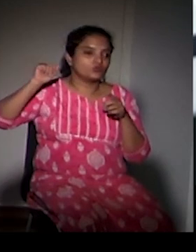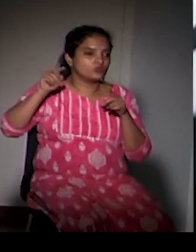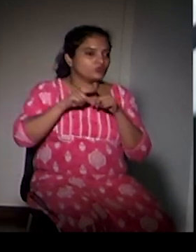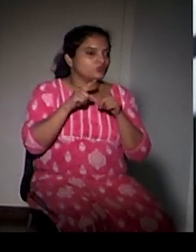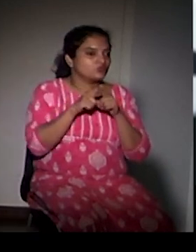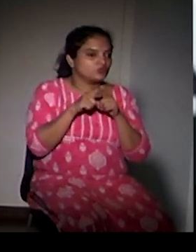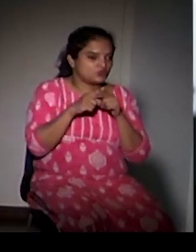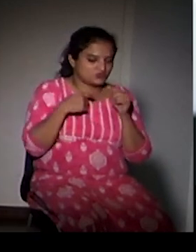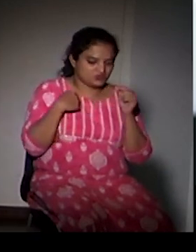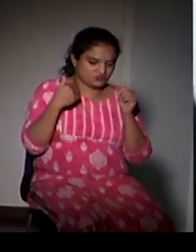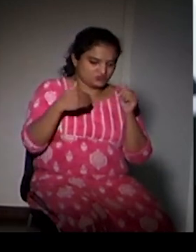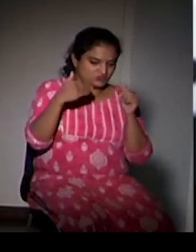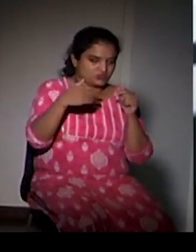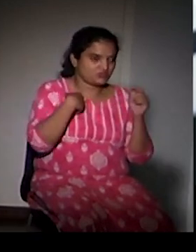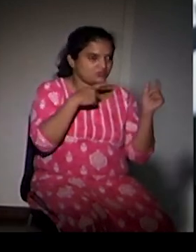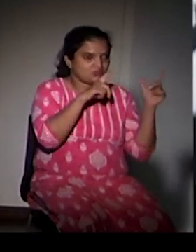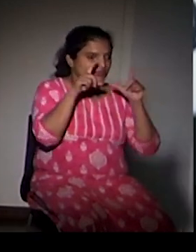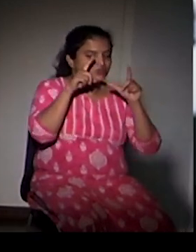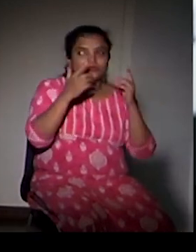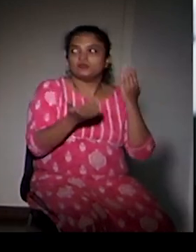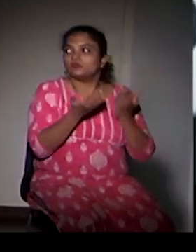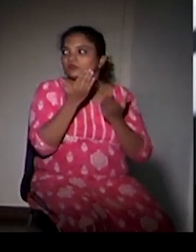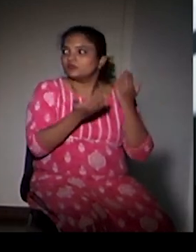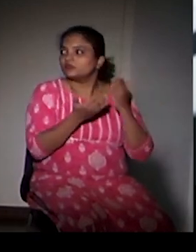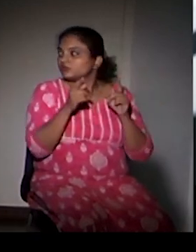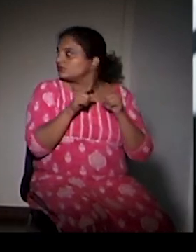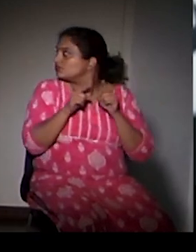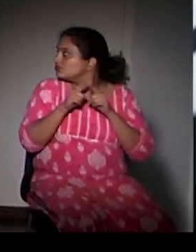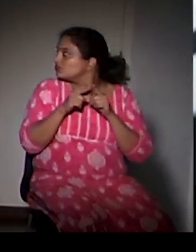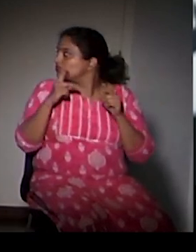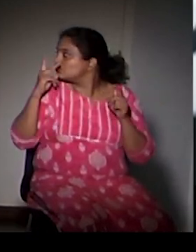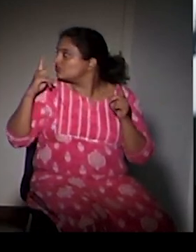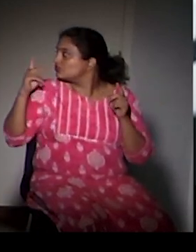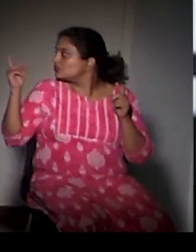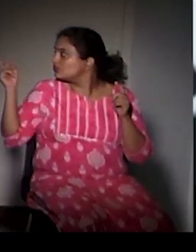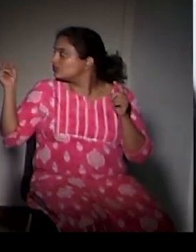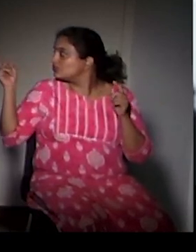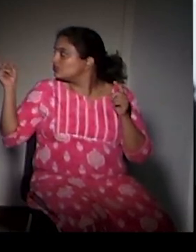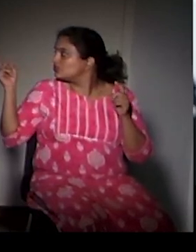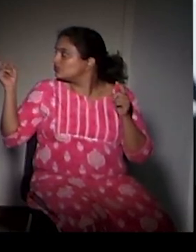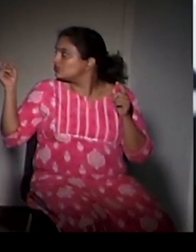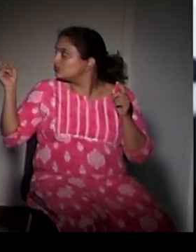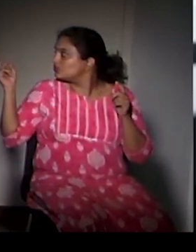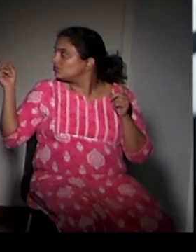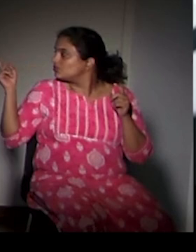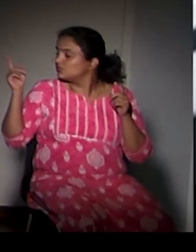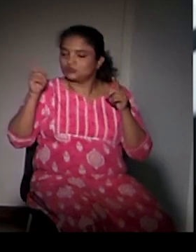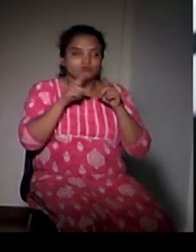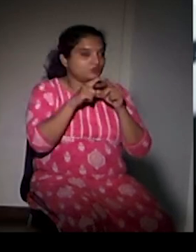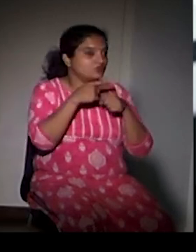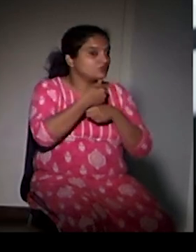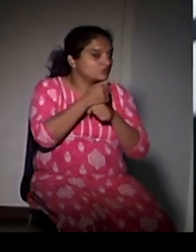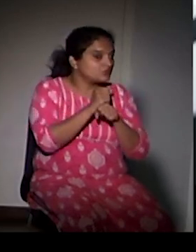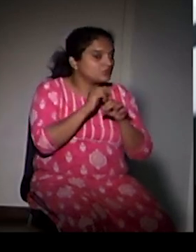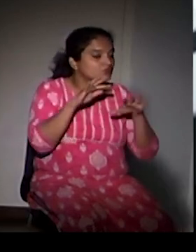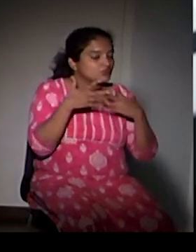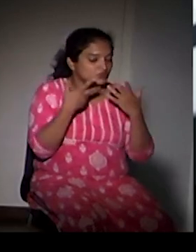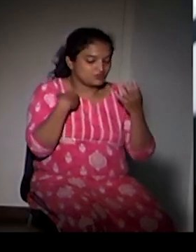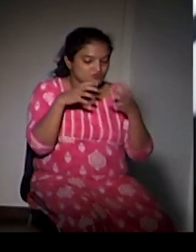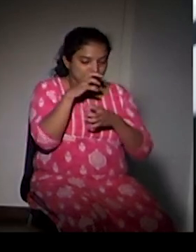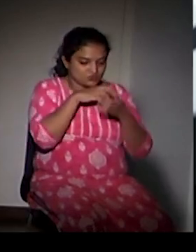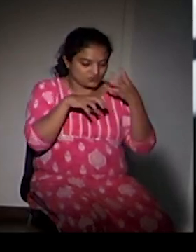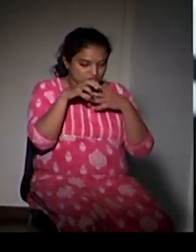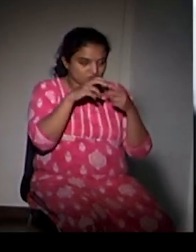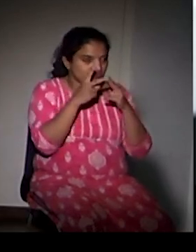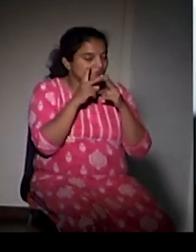a bit later replacements. But again, just generally as a point, the use of tiles is quite restrained and mixed with there's